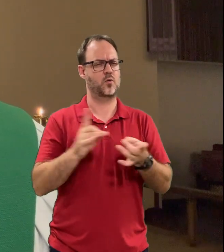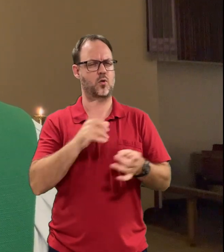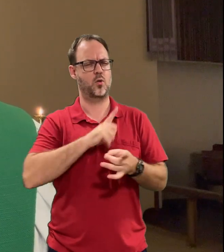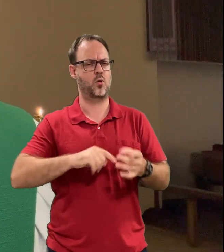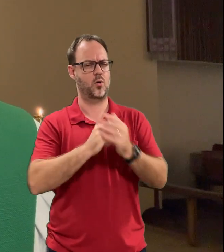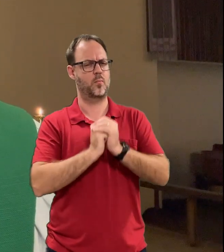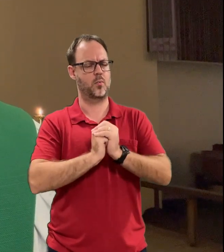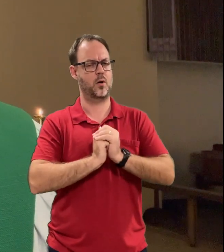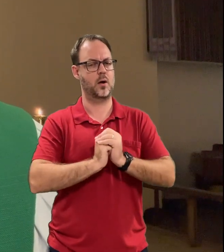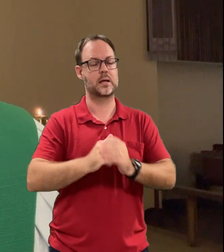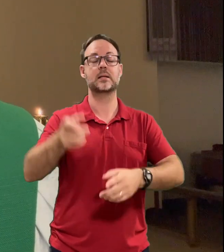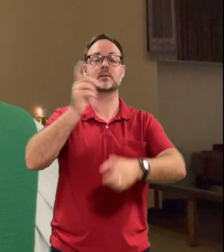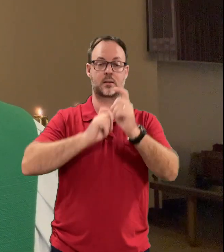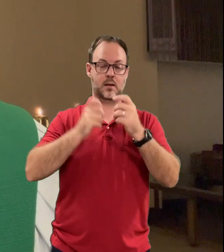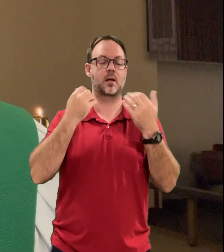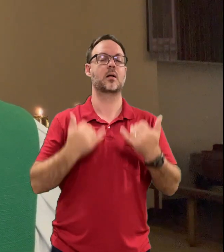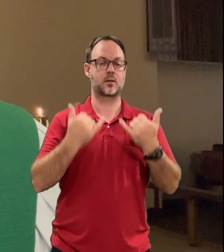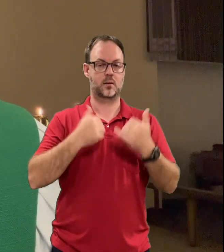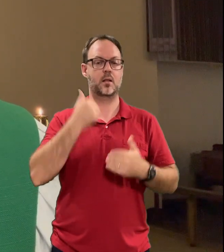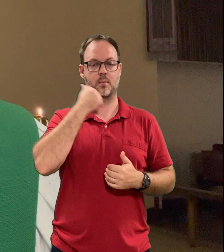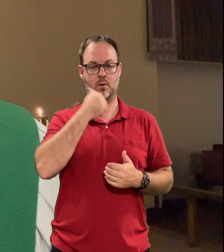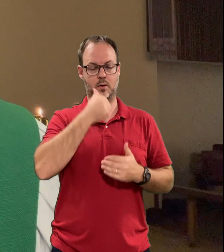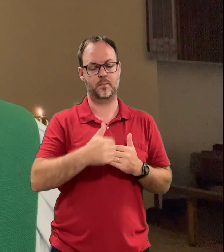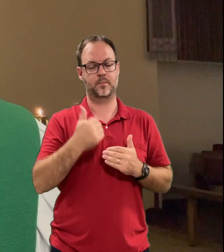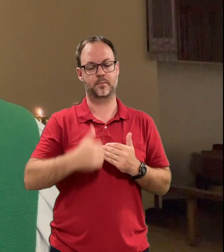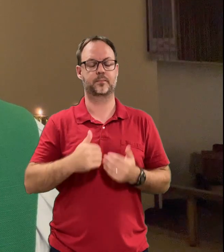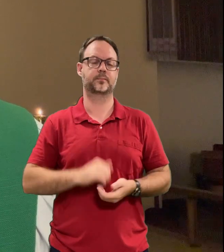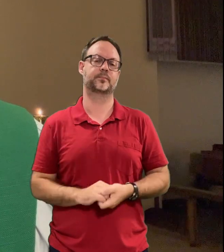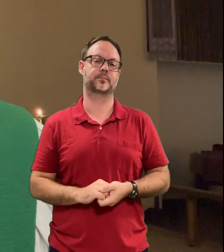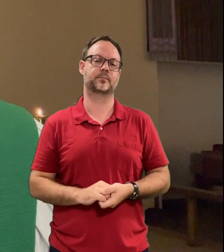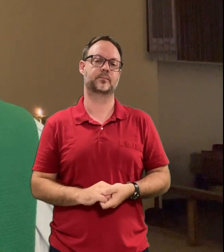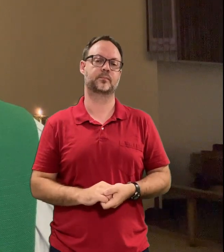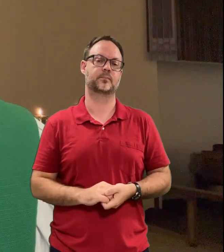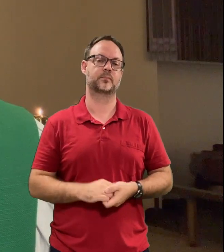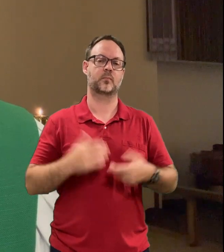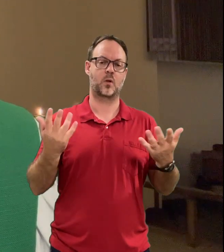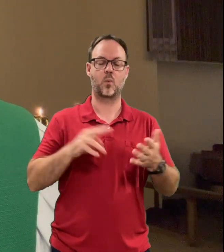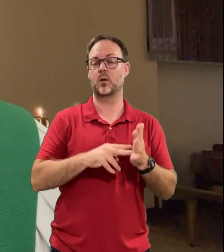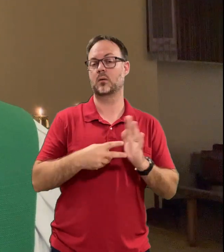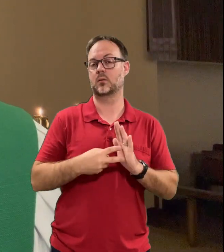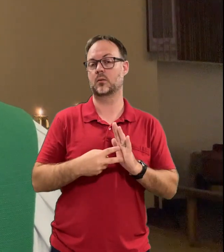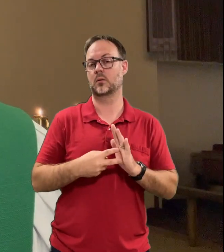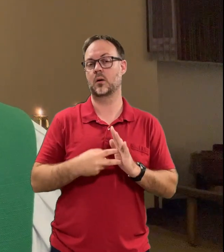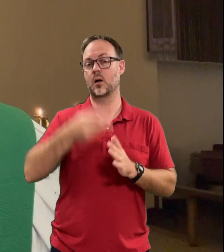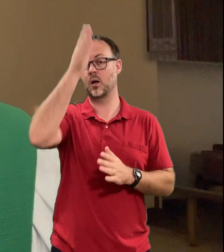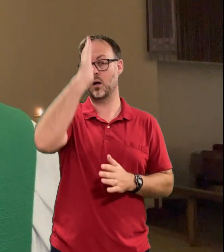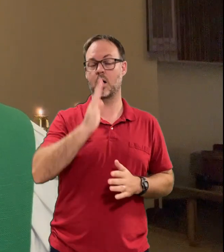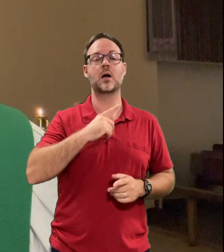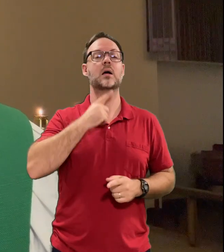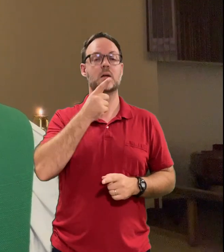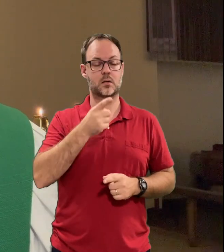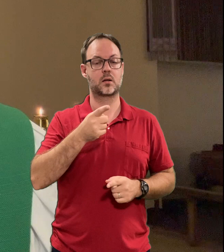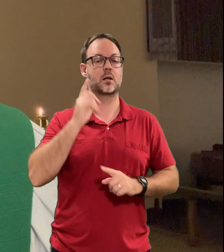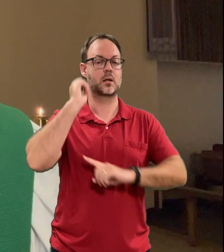petition of the Lord's Prayer? Give us this day our daily bread. And what does this mean?